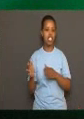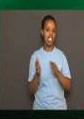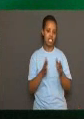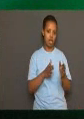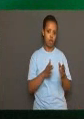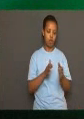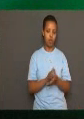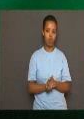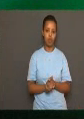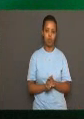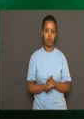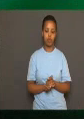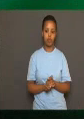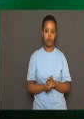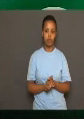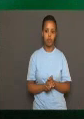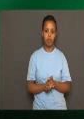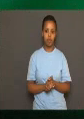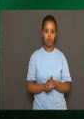Students, let's get ready.